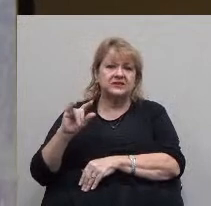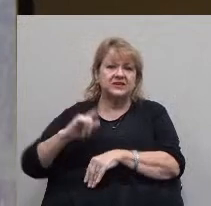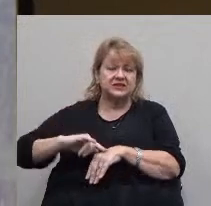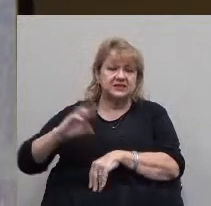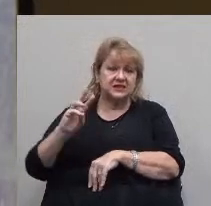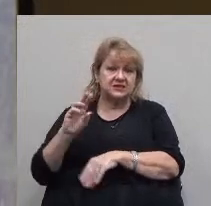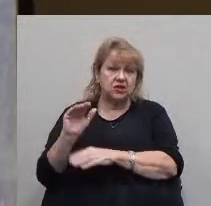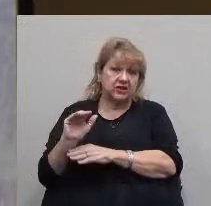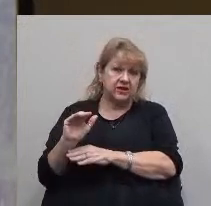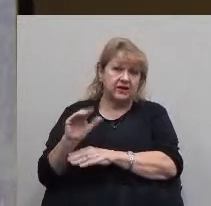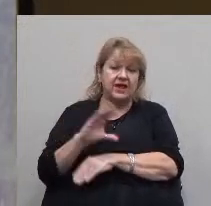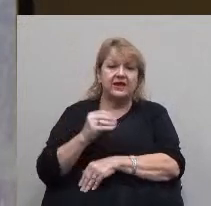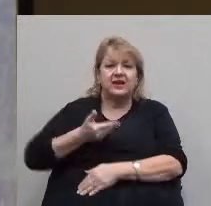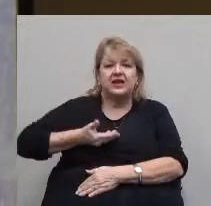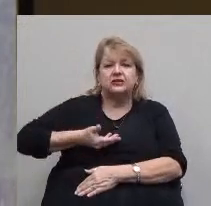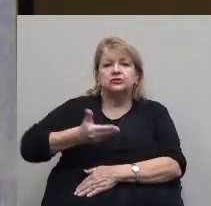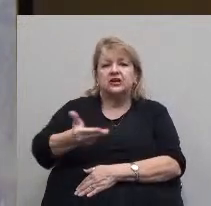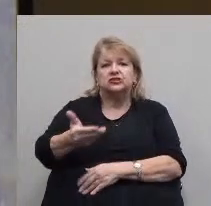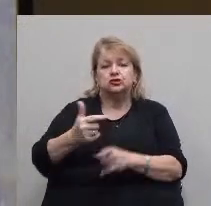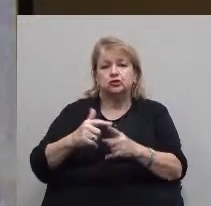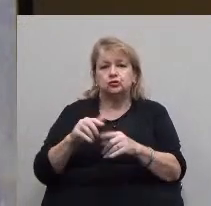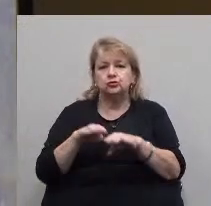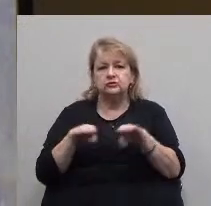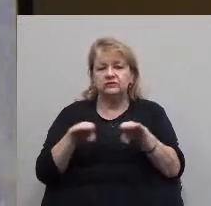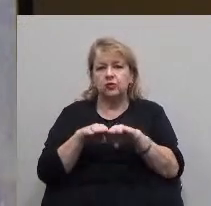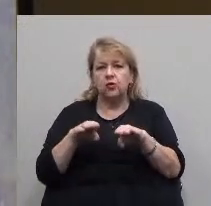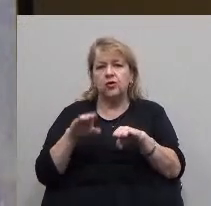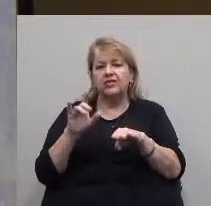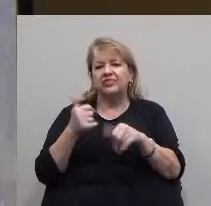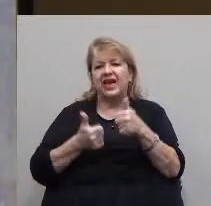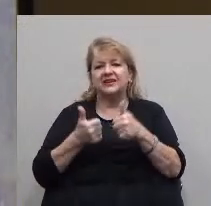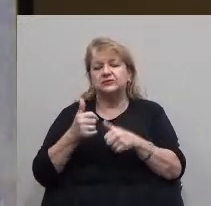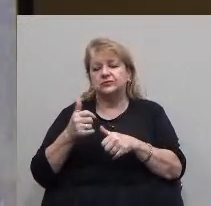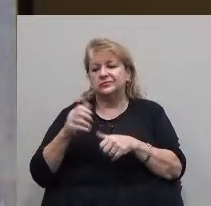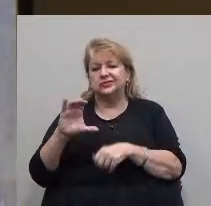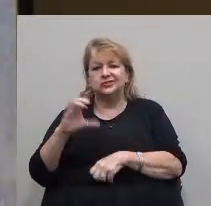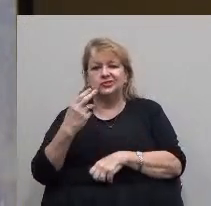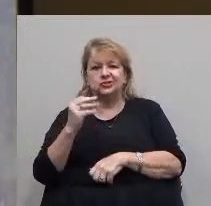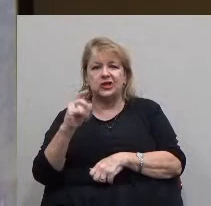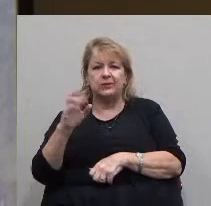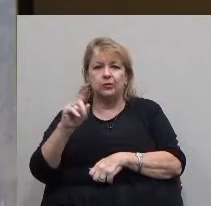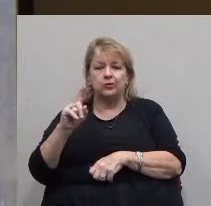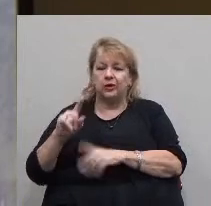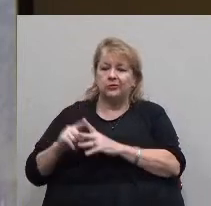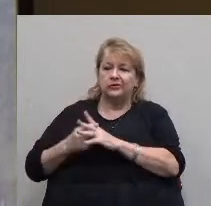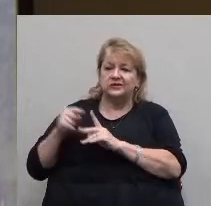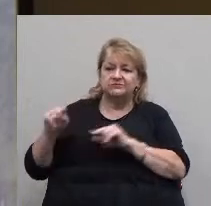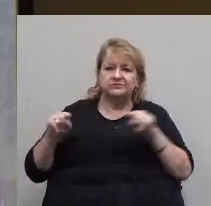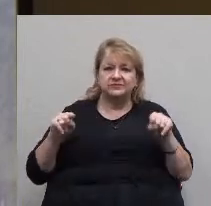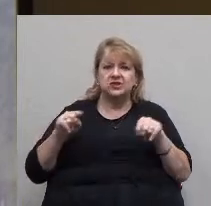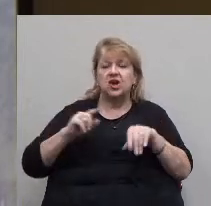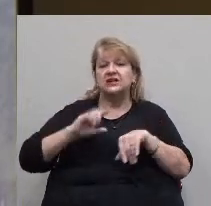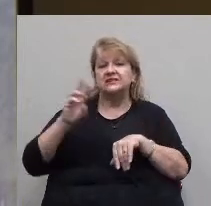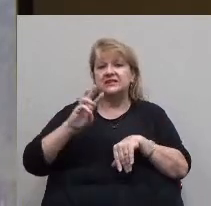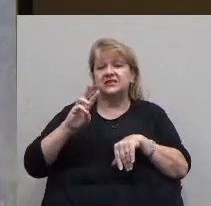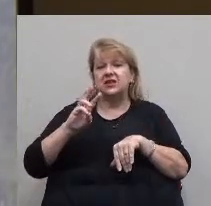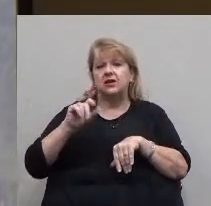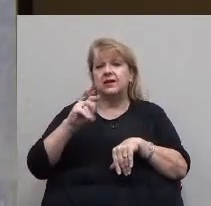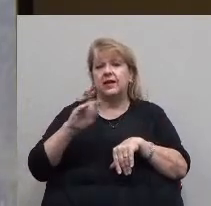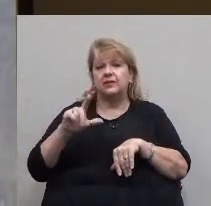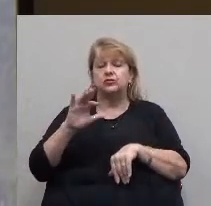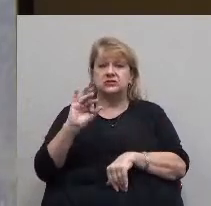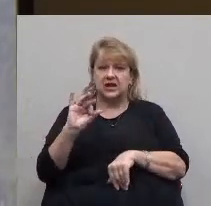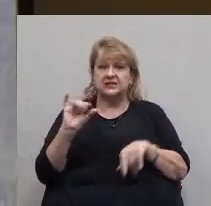p.m. and the introduction on the floor of the chamber originates at 6 o'clock on April 19th.